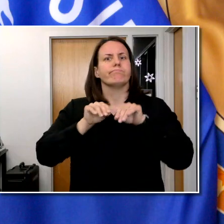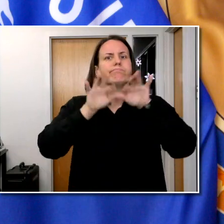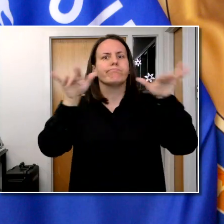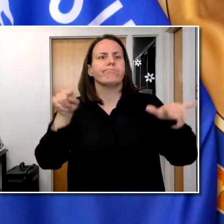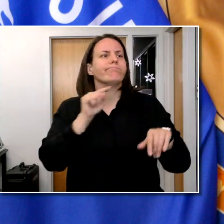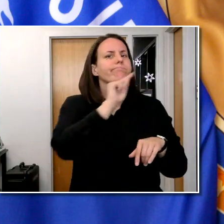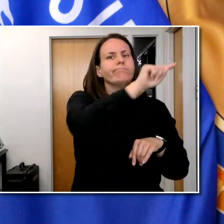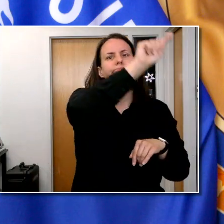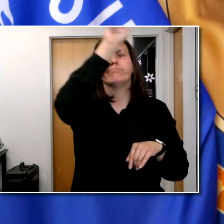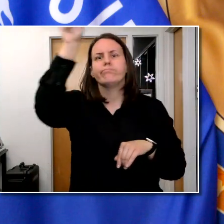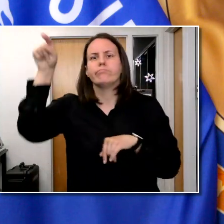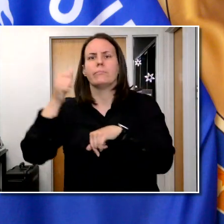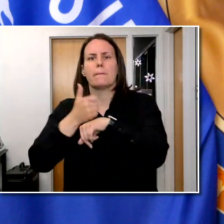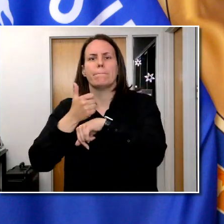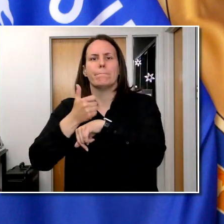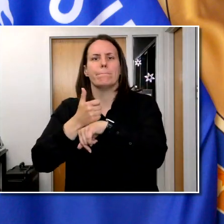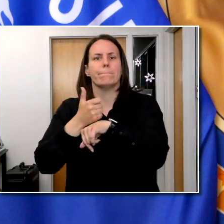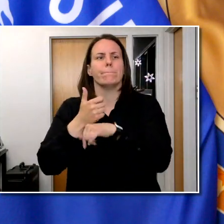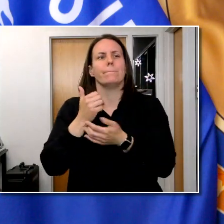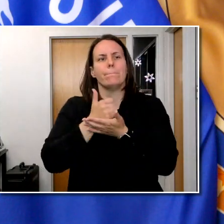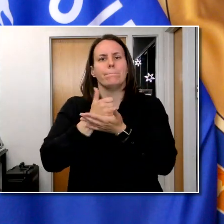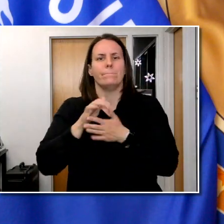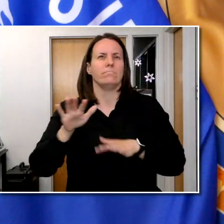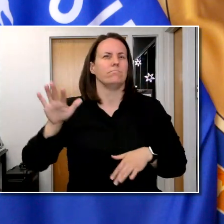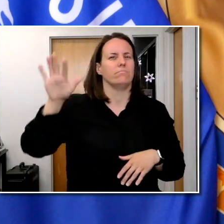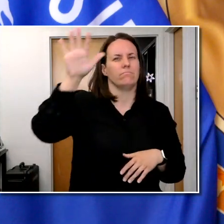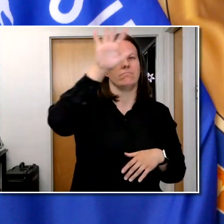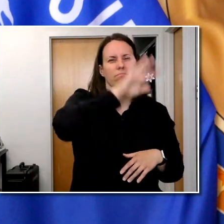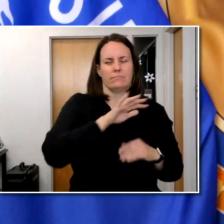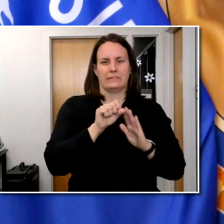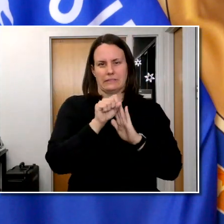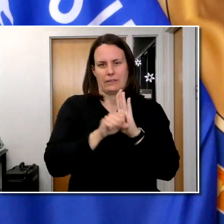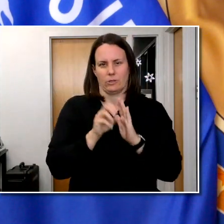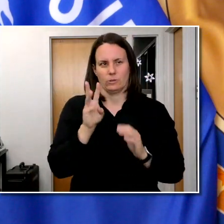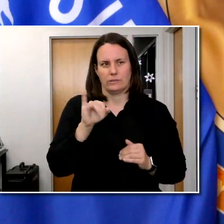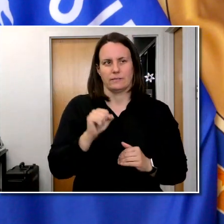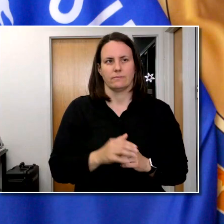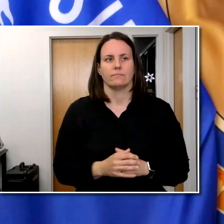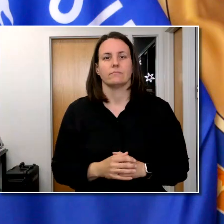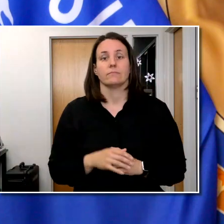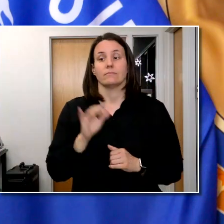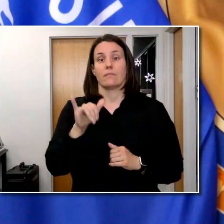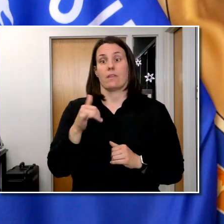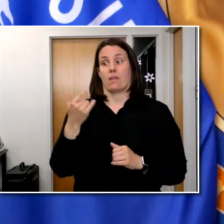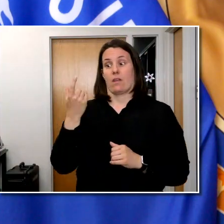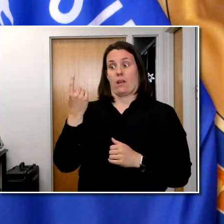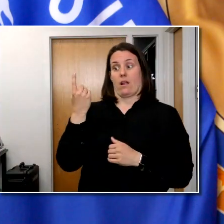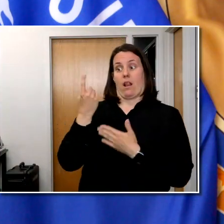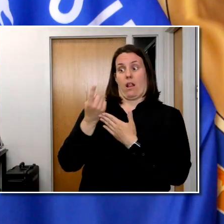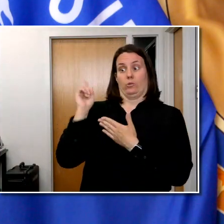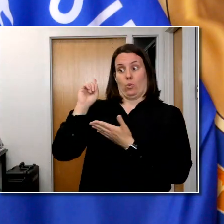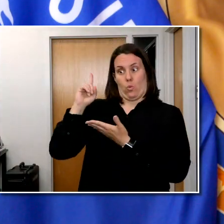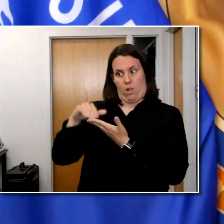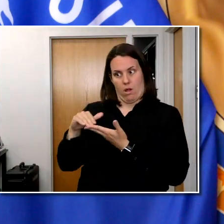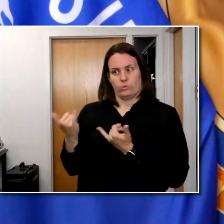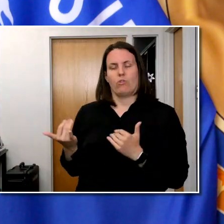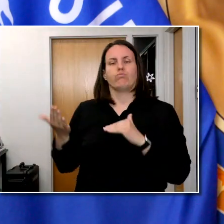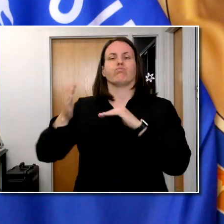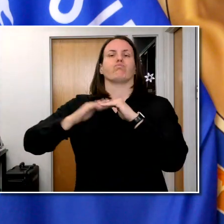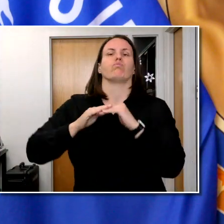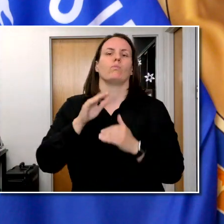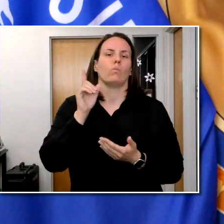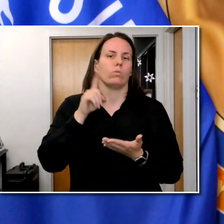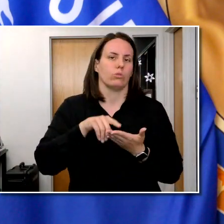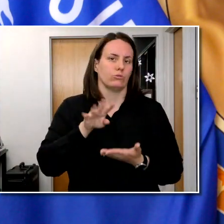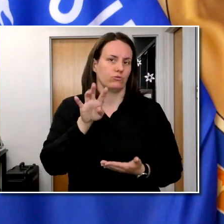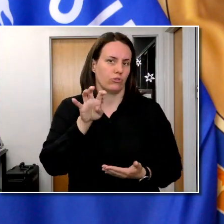state's response to the pandemic. That's an increase of more than 400 since last week, as we've brought additional soldiers and airmen onto